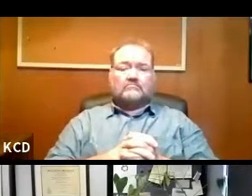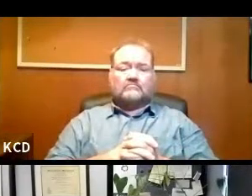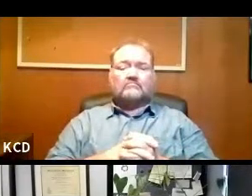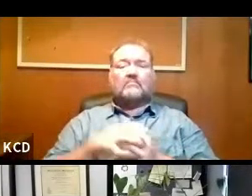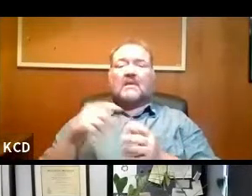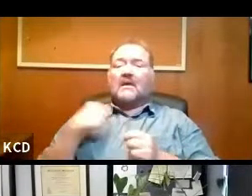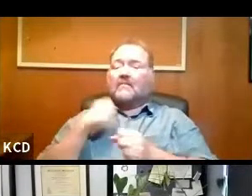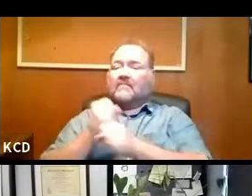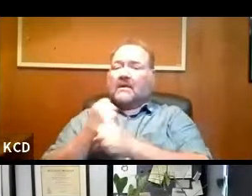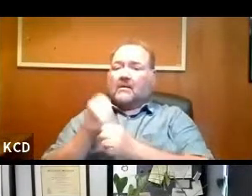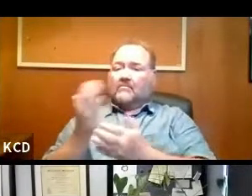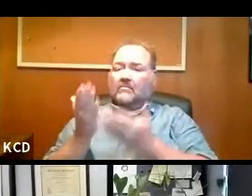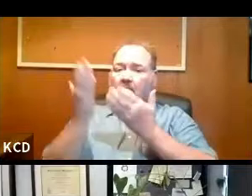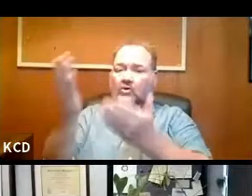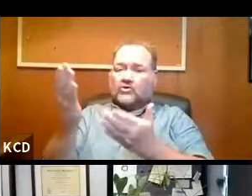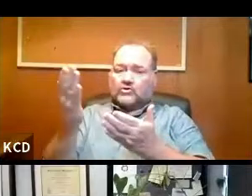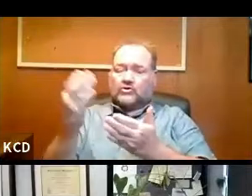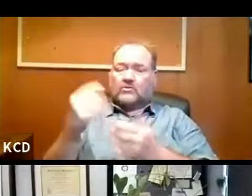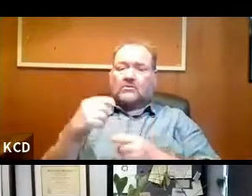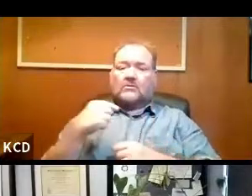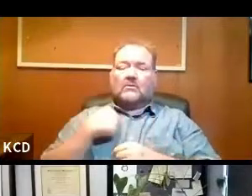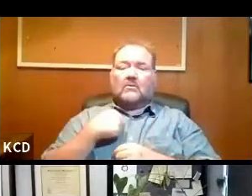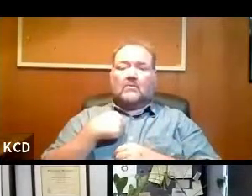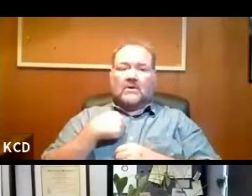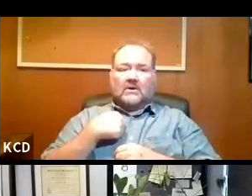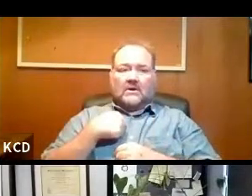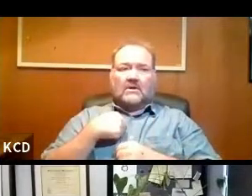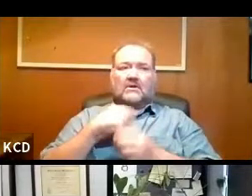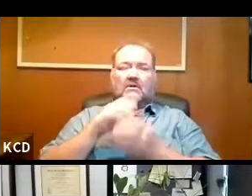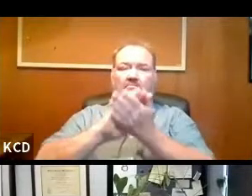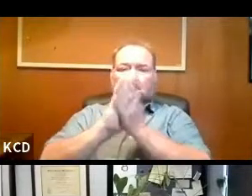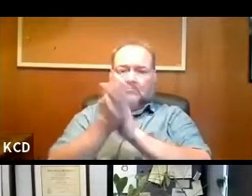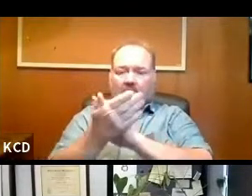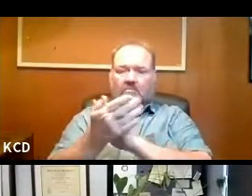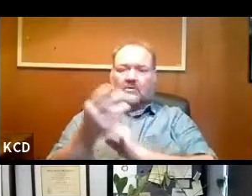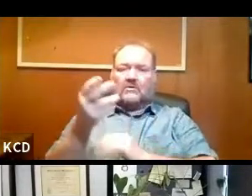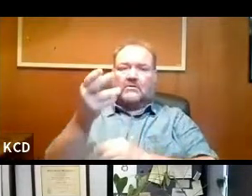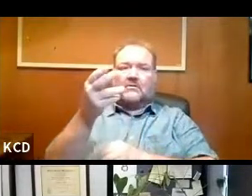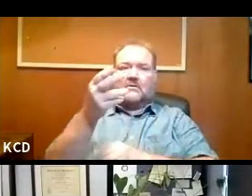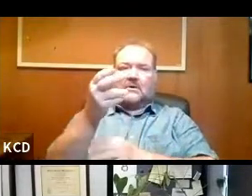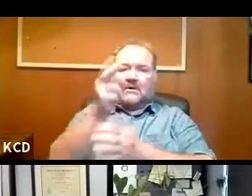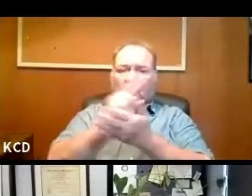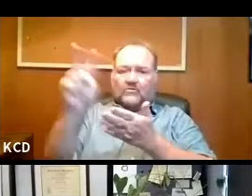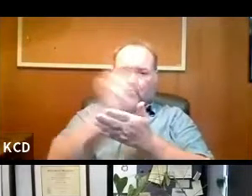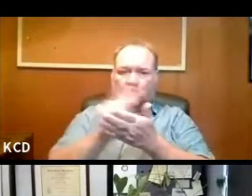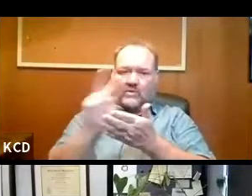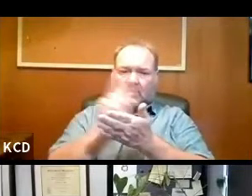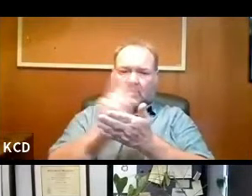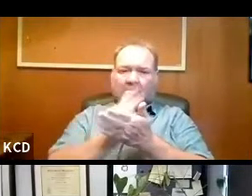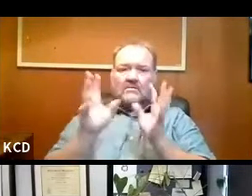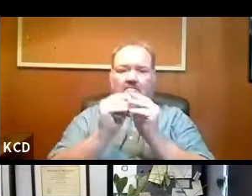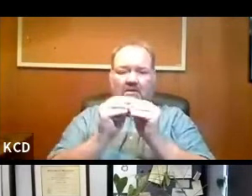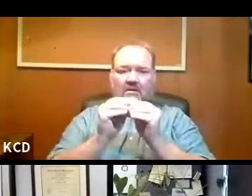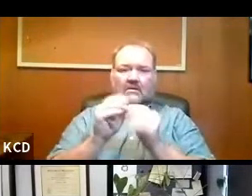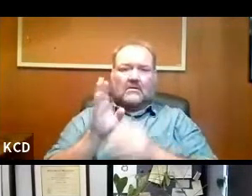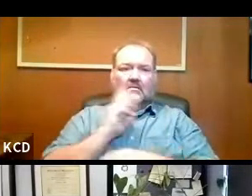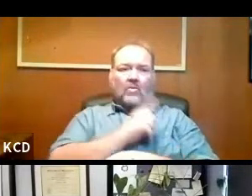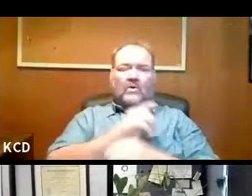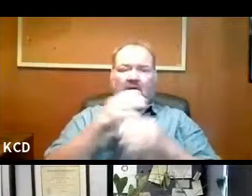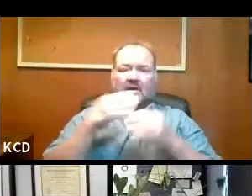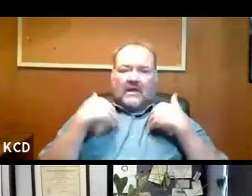I make a motion that we go to by week or by every 2 weeks to have our Board of Health